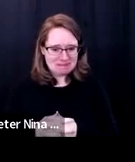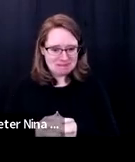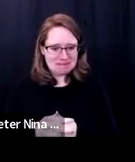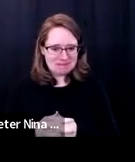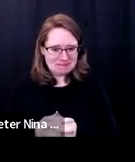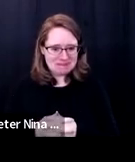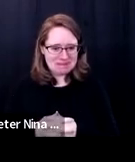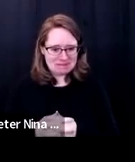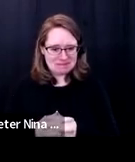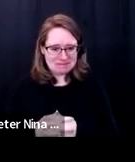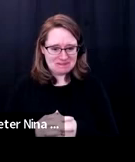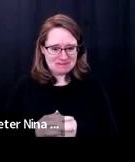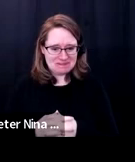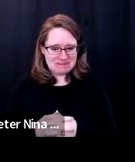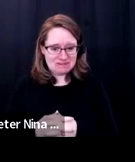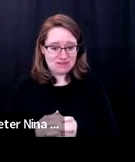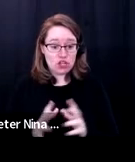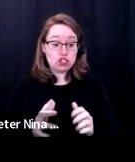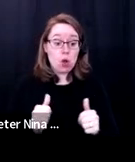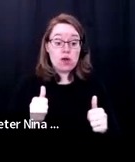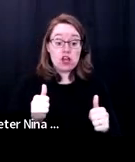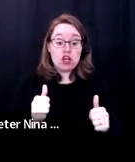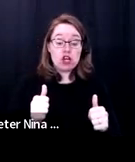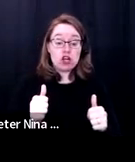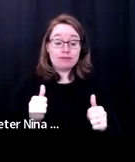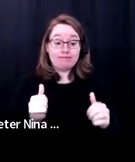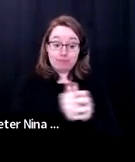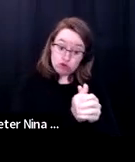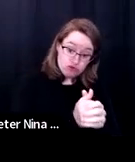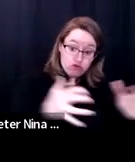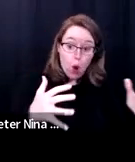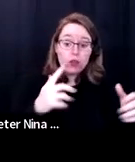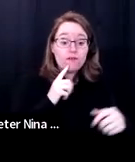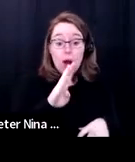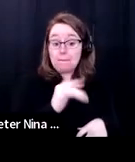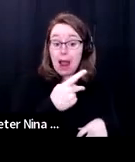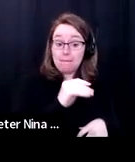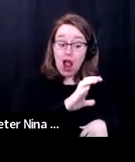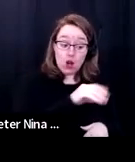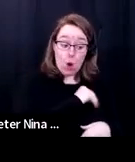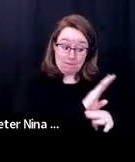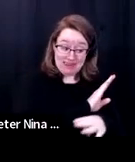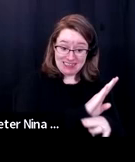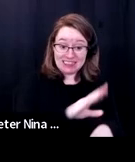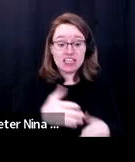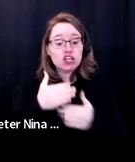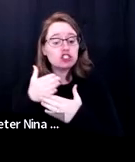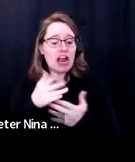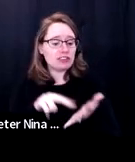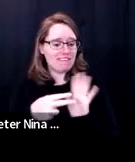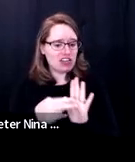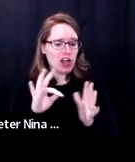So I have dramatic growth in BIPOC-owned businesses, shared definition of health and community